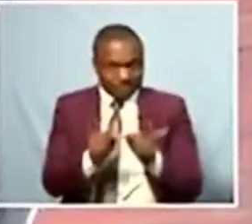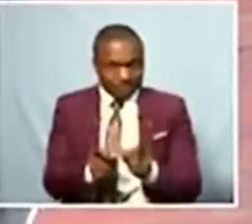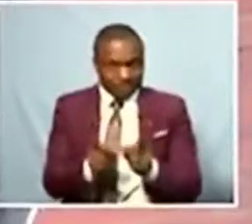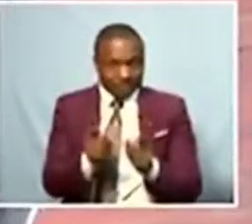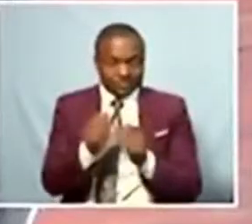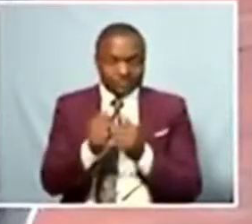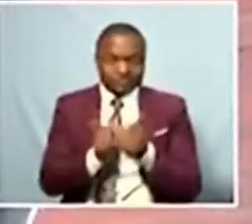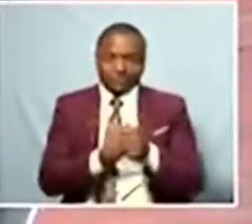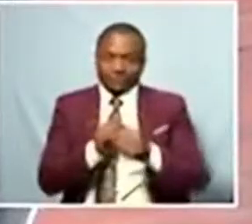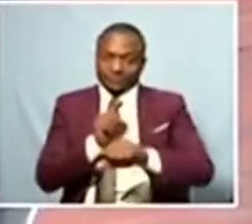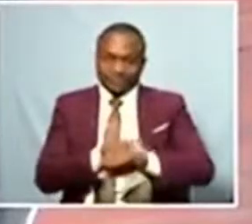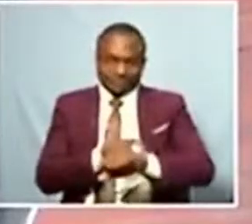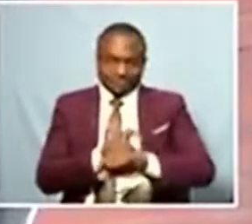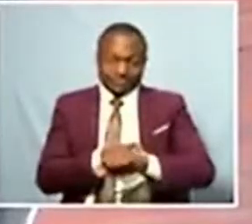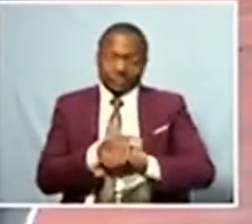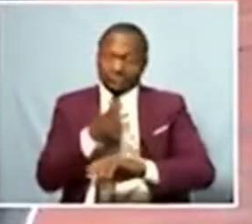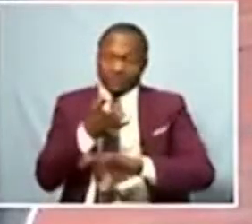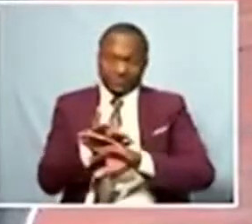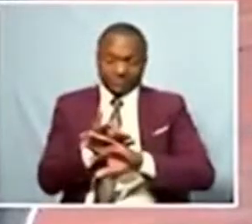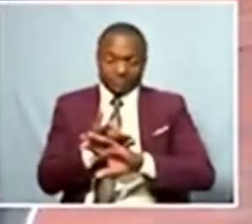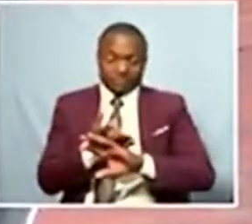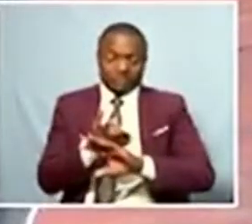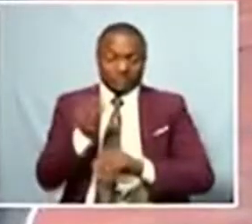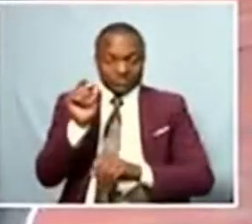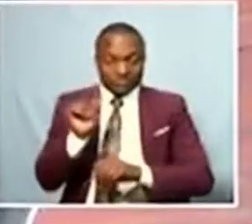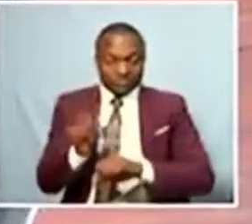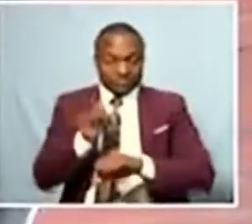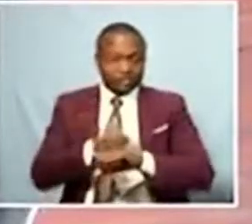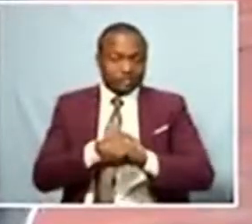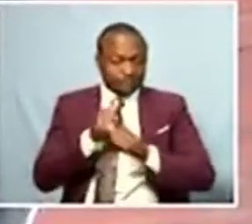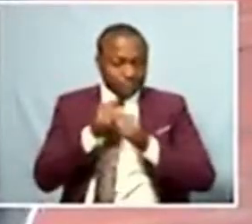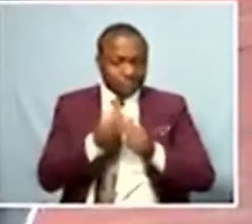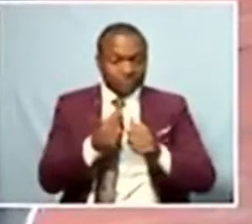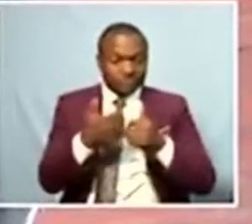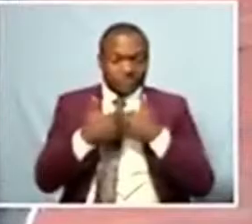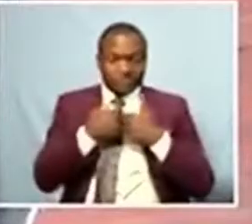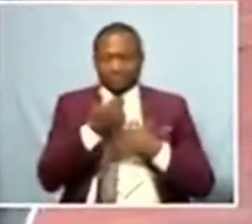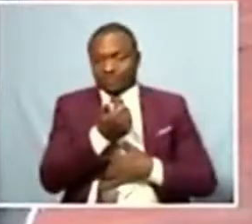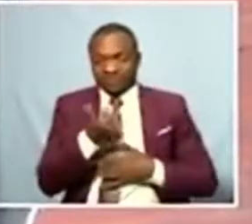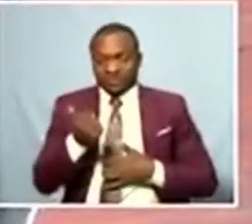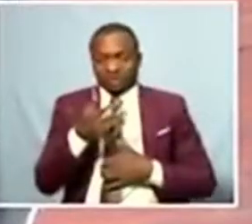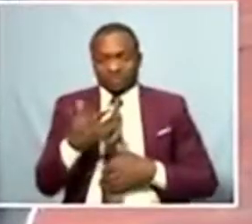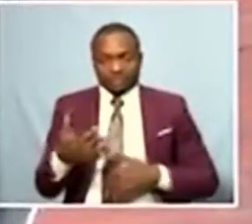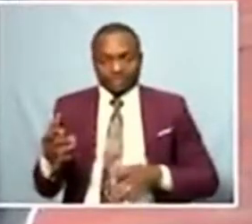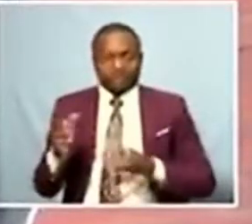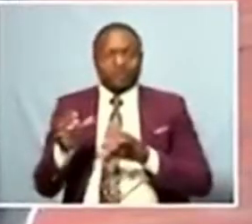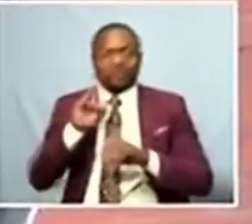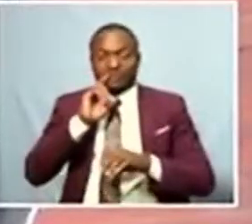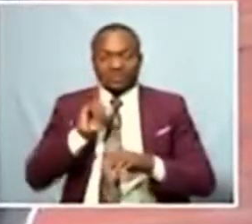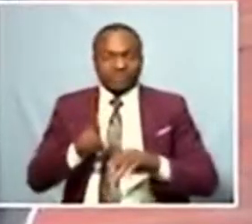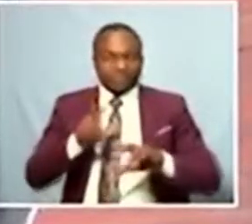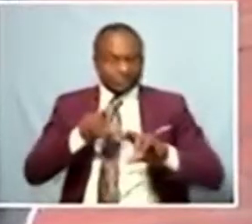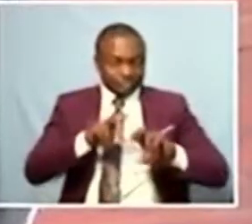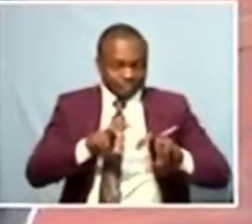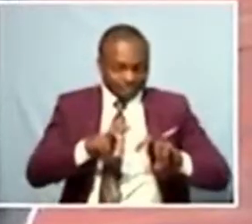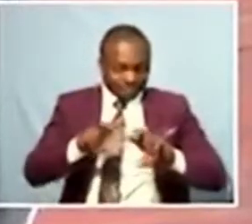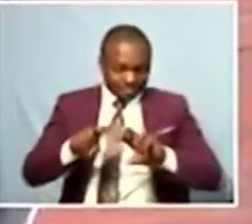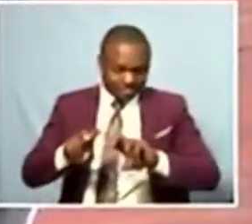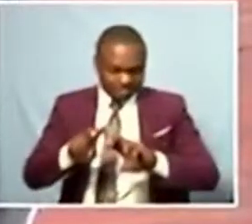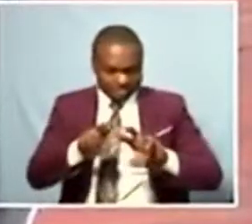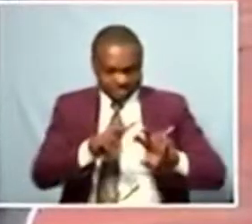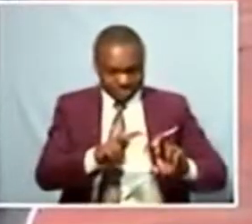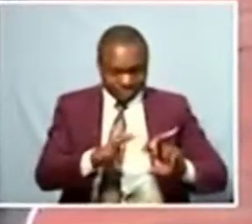of the timeline, it has been very difficult, because each time we follow, they say no, we have got other requirements which we also need to verify with